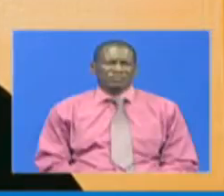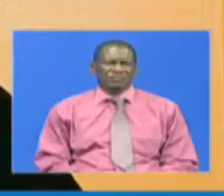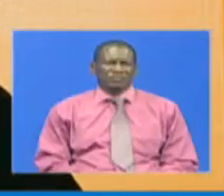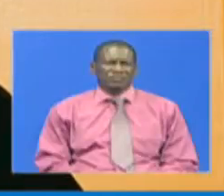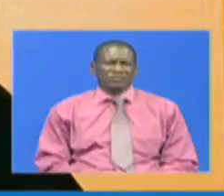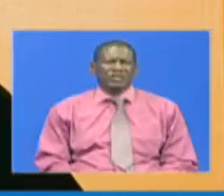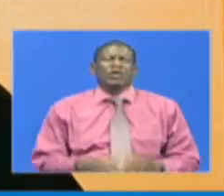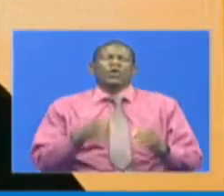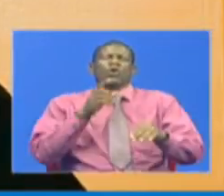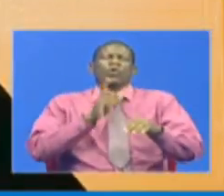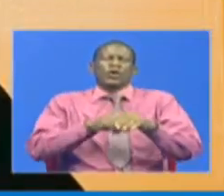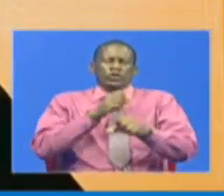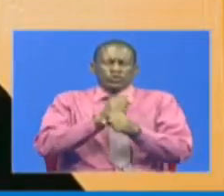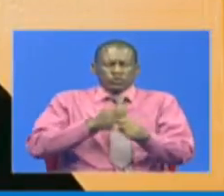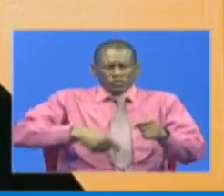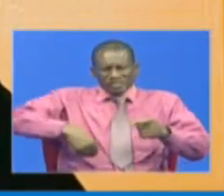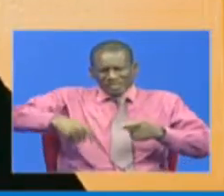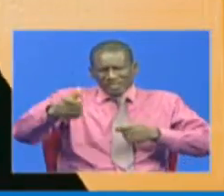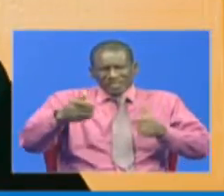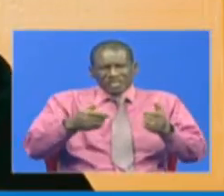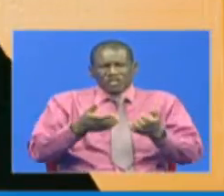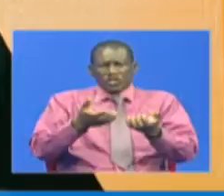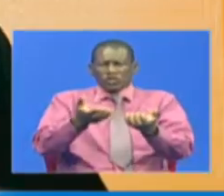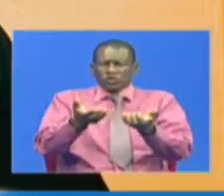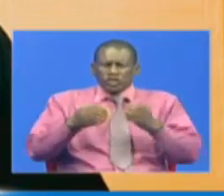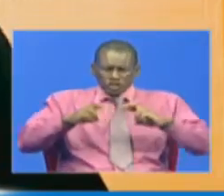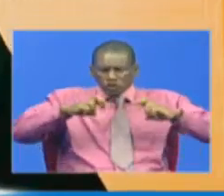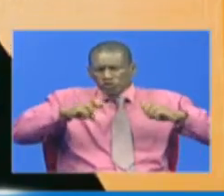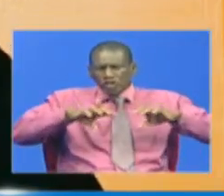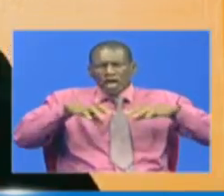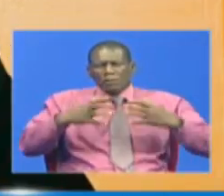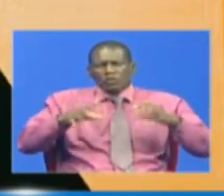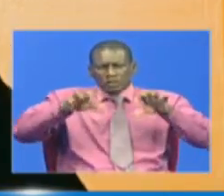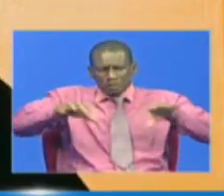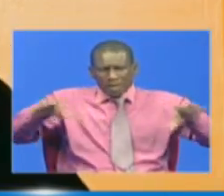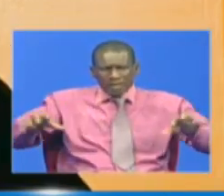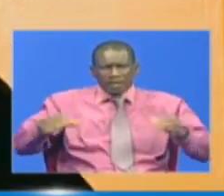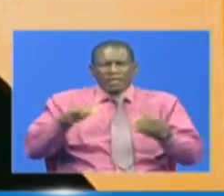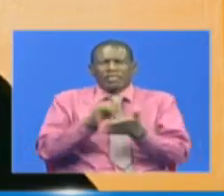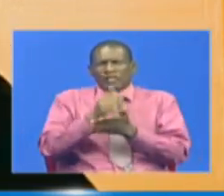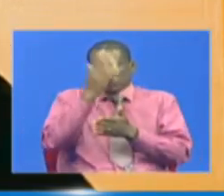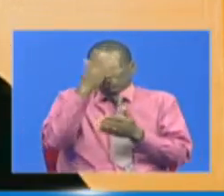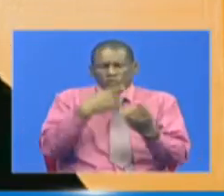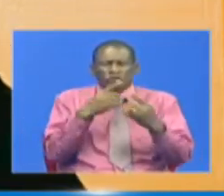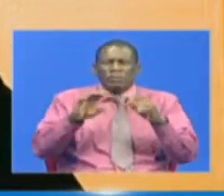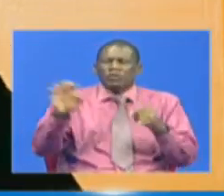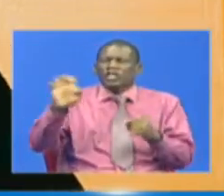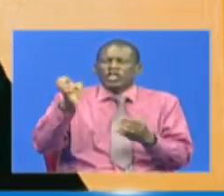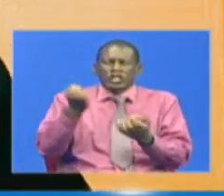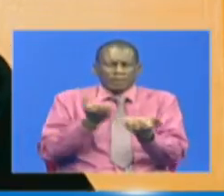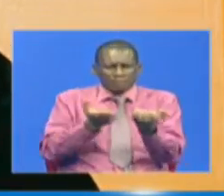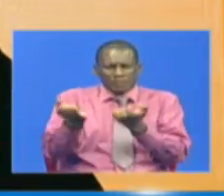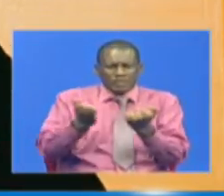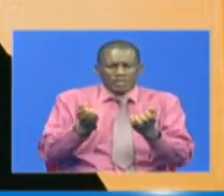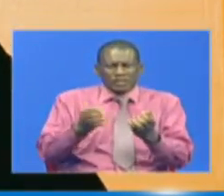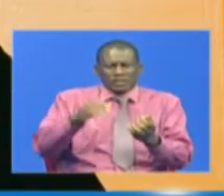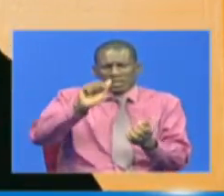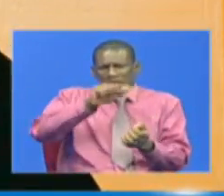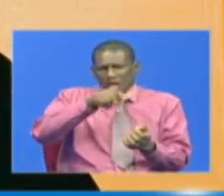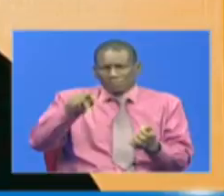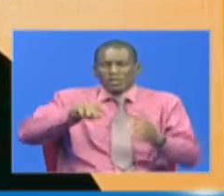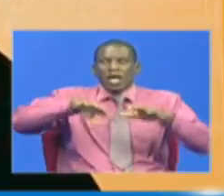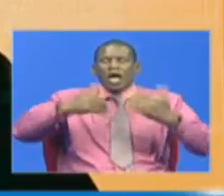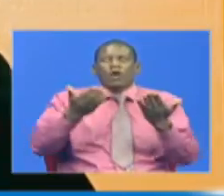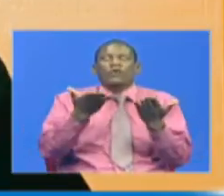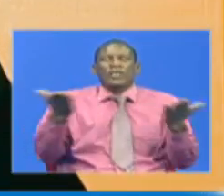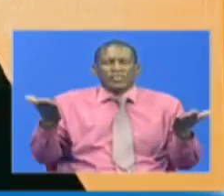you need to think about route to market, and that is why we're now talking about e-commerce platforms. How are your products getting